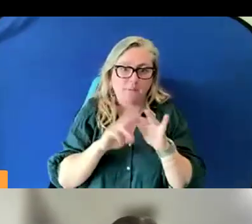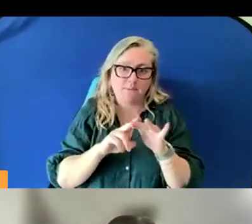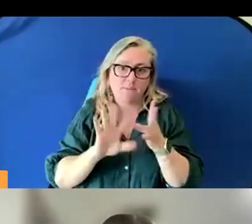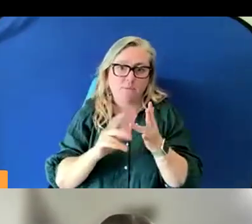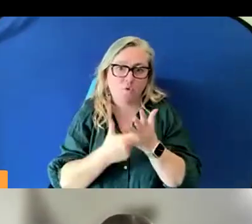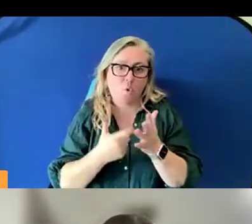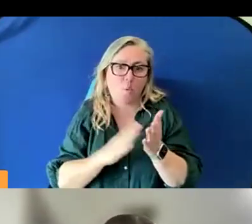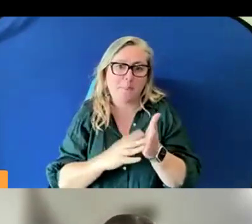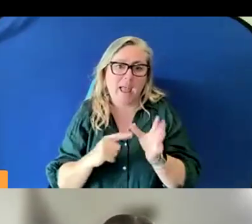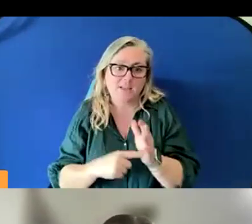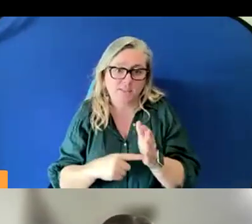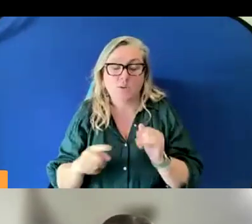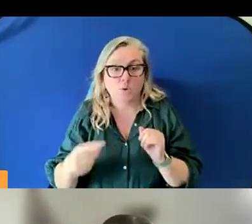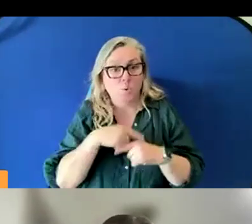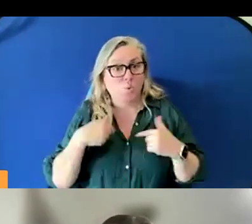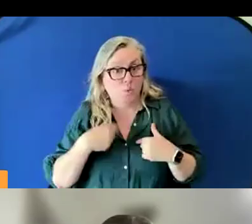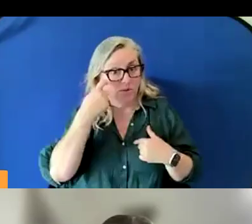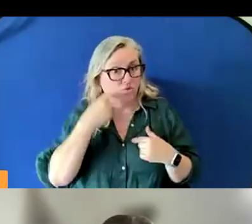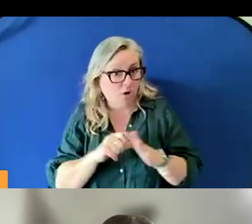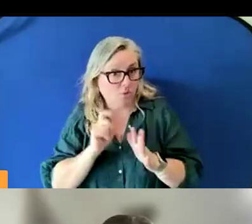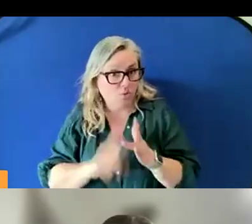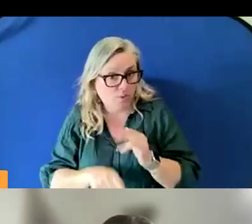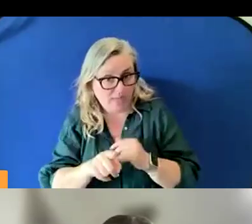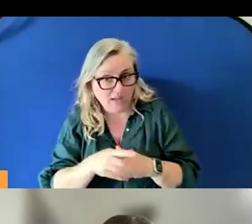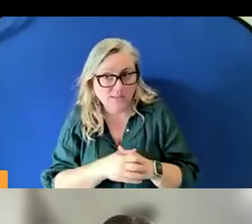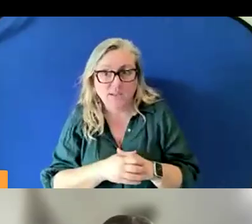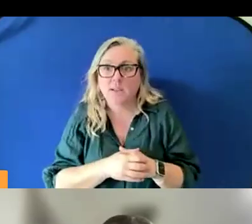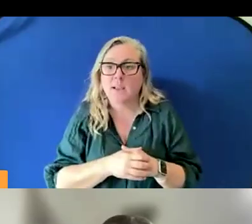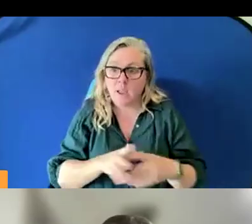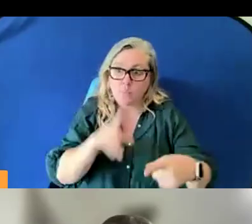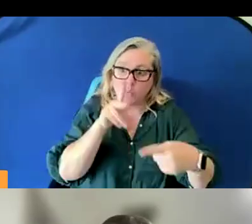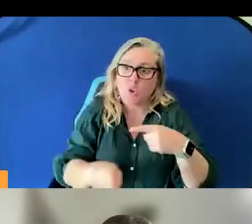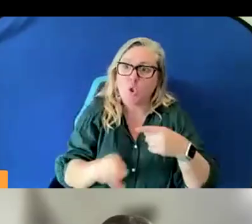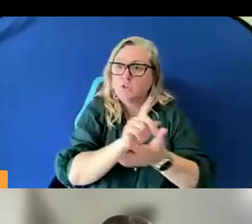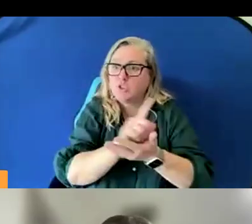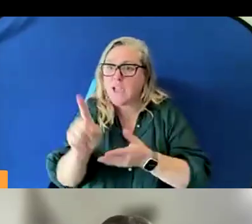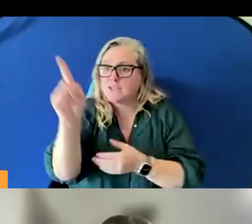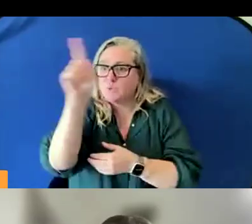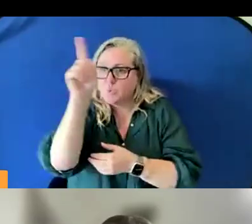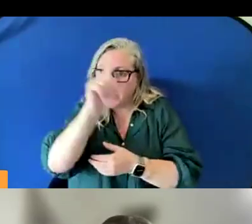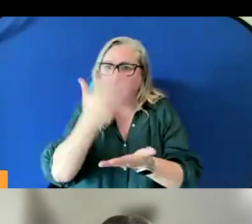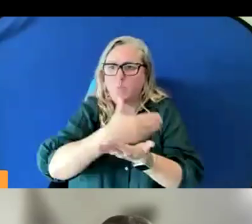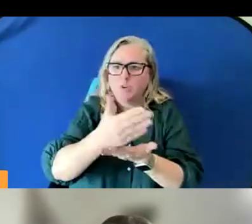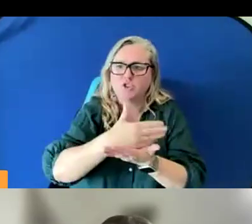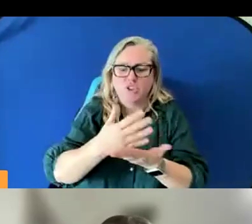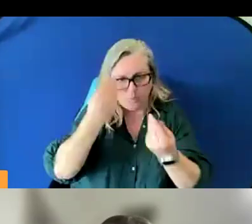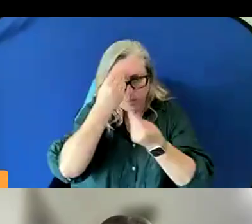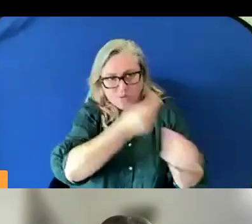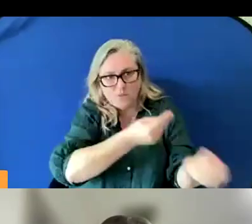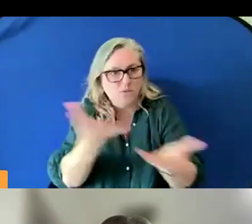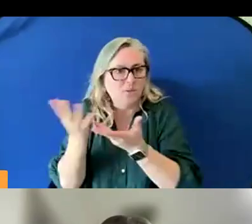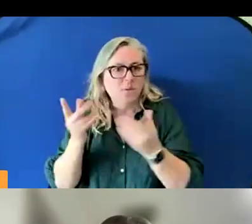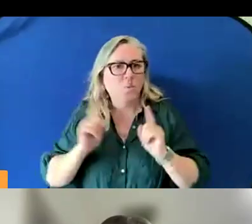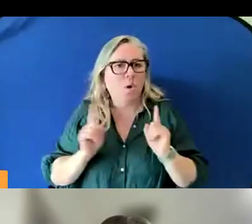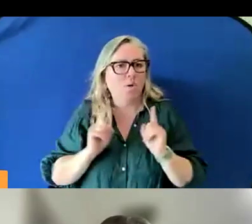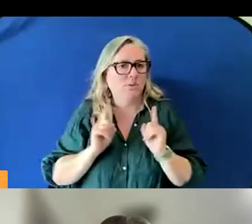tried to do, and we'll share with you what we've launched later today, and more to come, and making